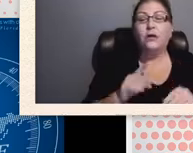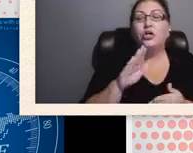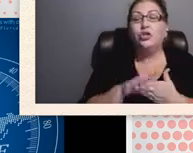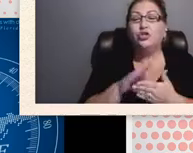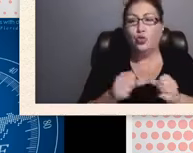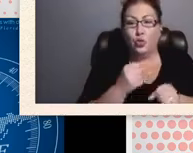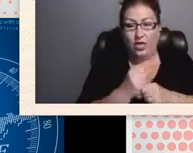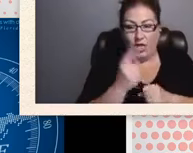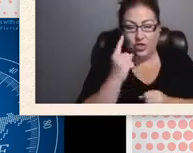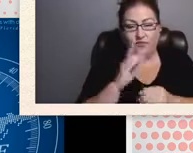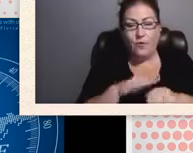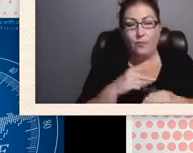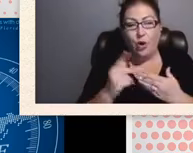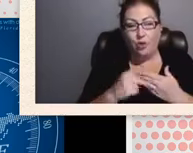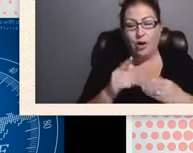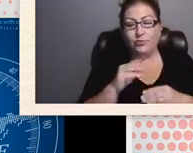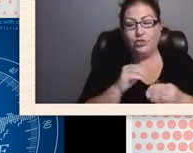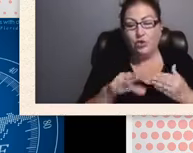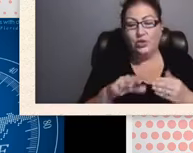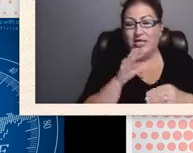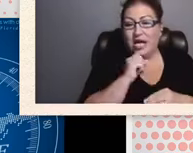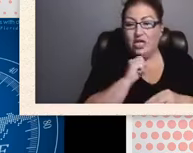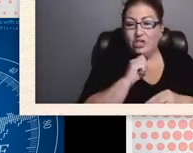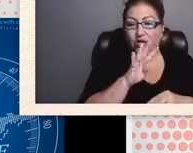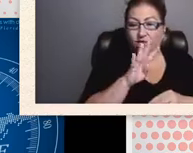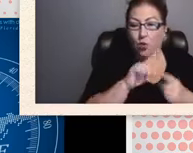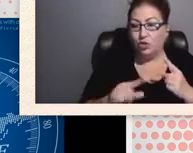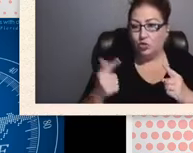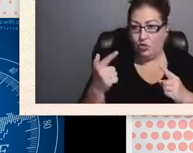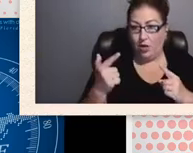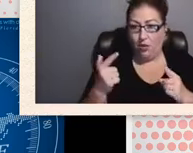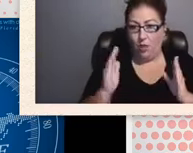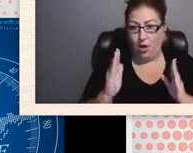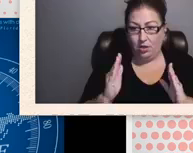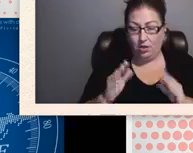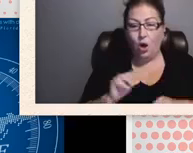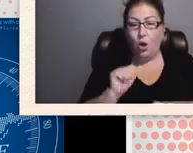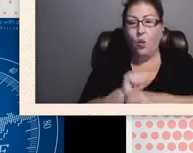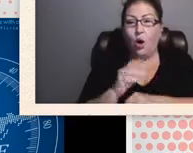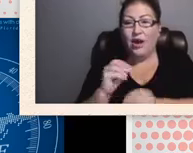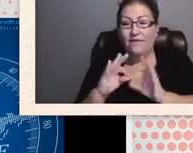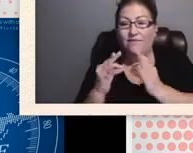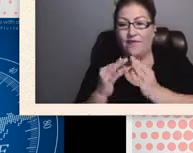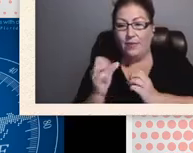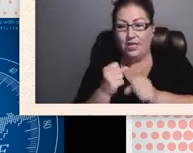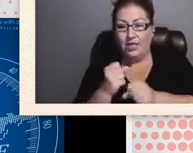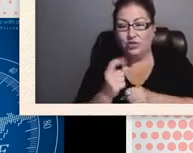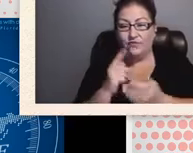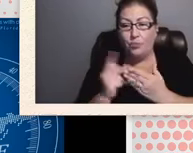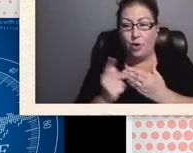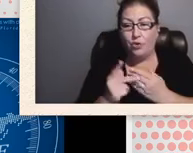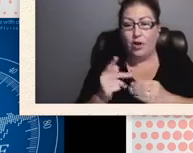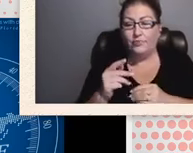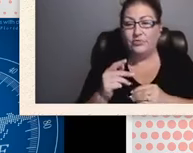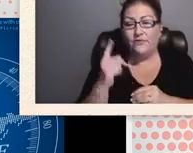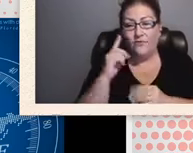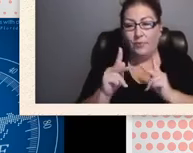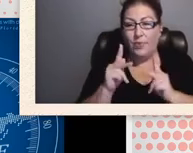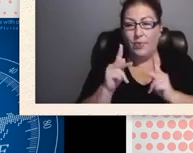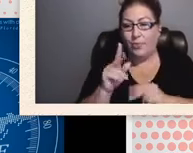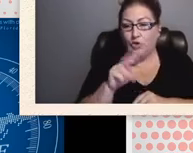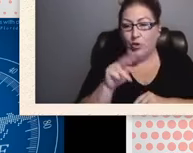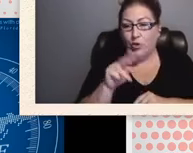programs for students ages 4 to 21, work and family years for programs for individuals ages 22 to 59,